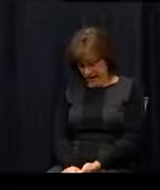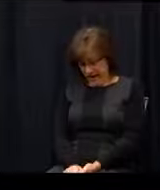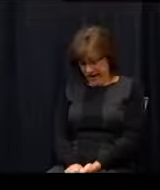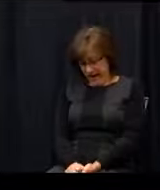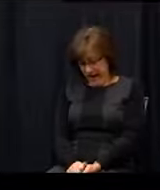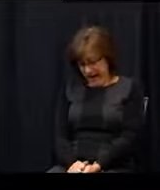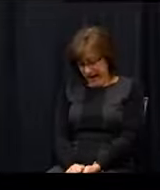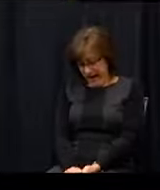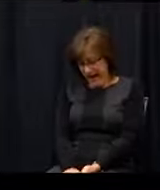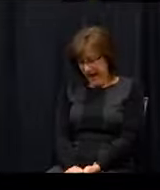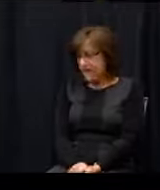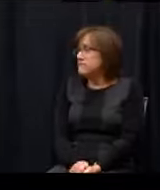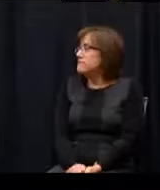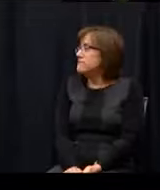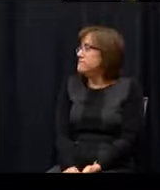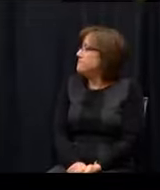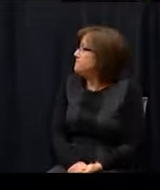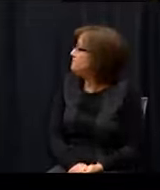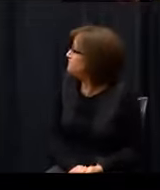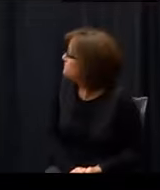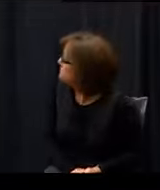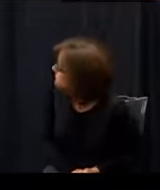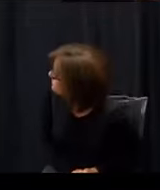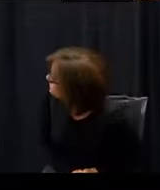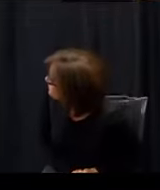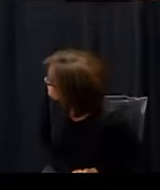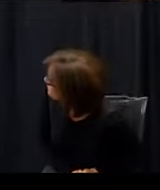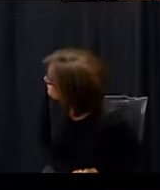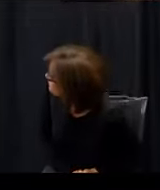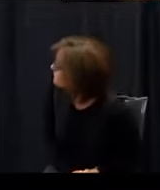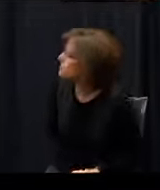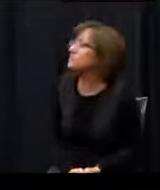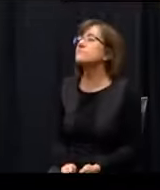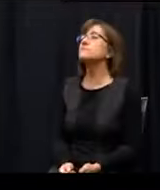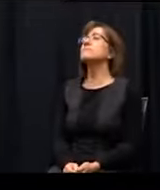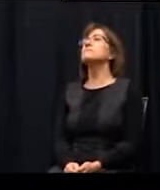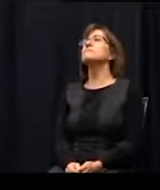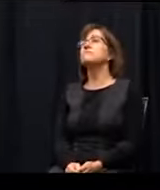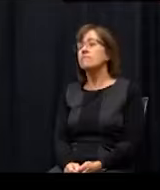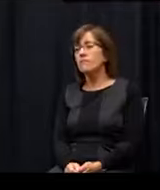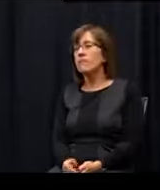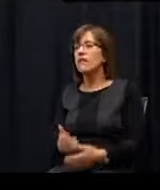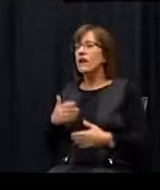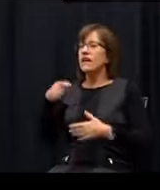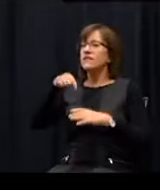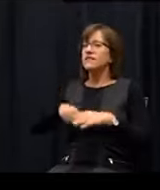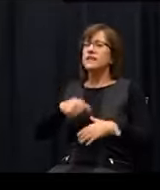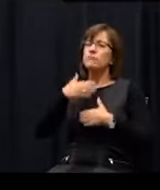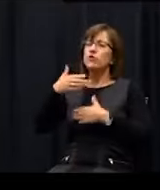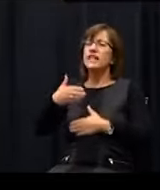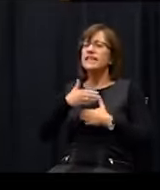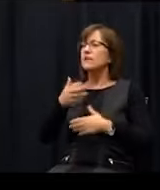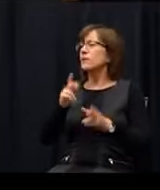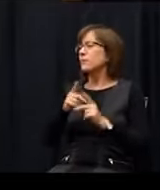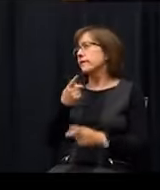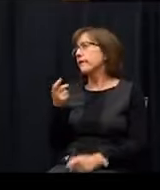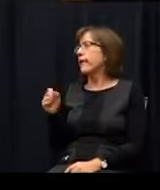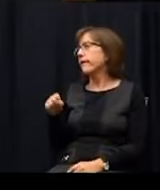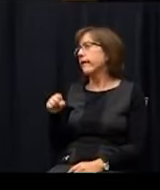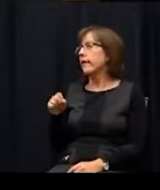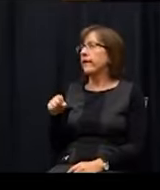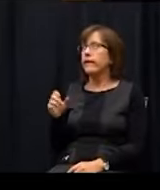fun breathing. So going back to the deep breathing, it's like, yeah. It's like sometimes I feel like